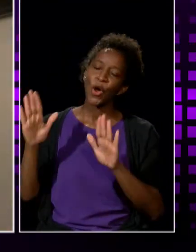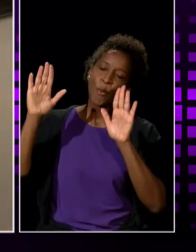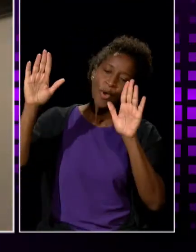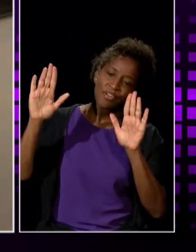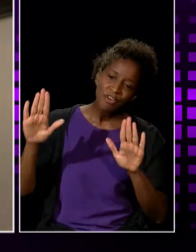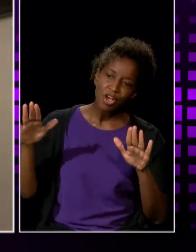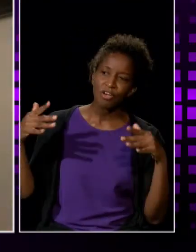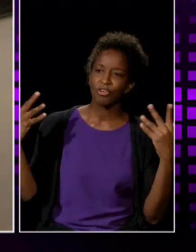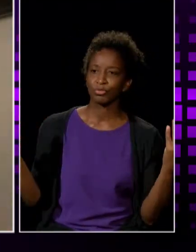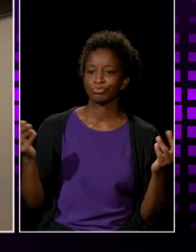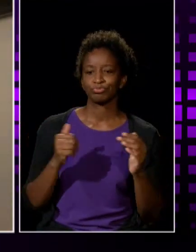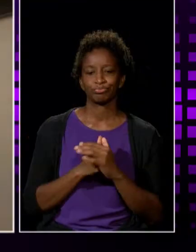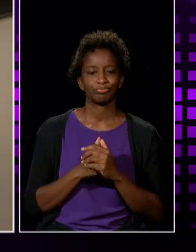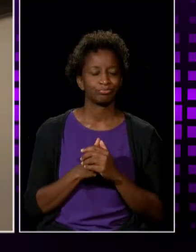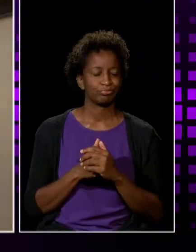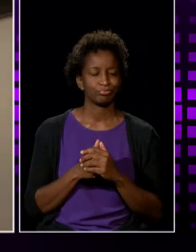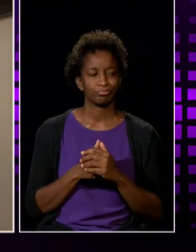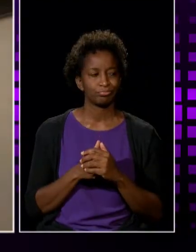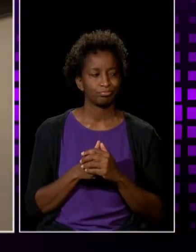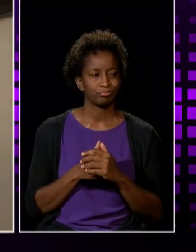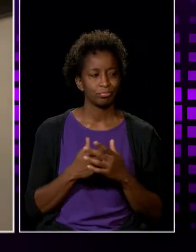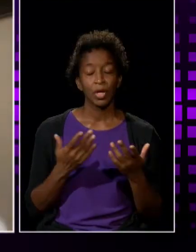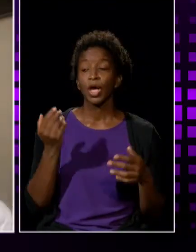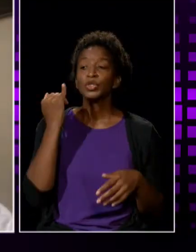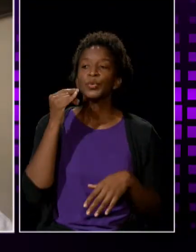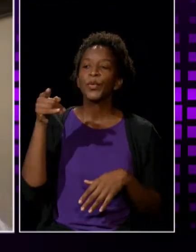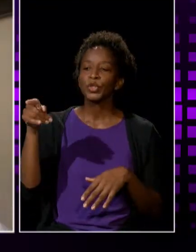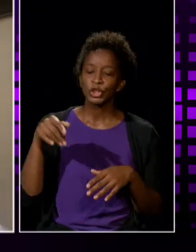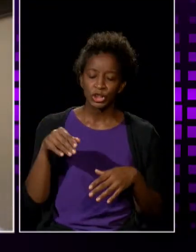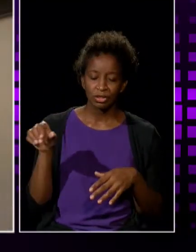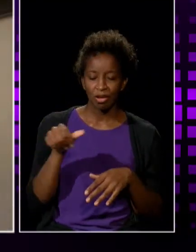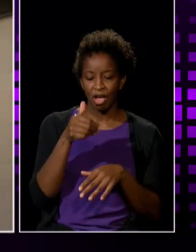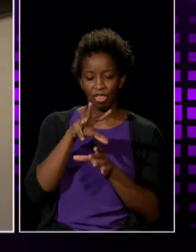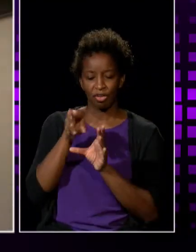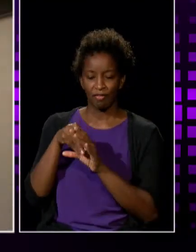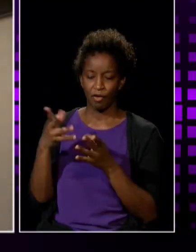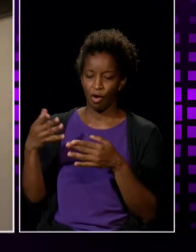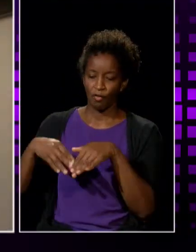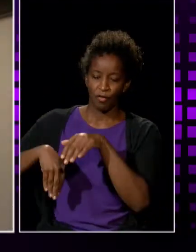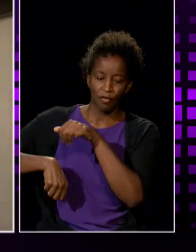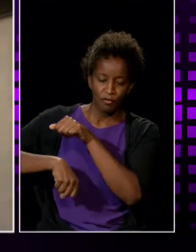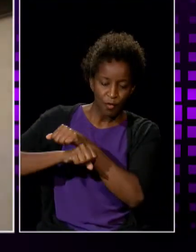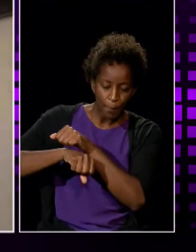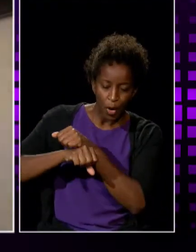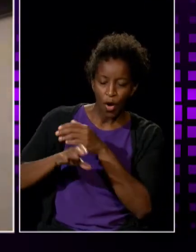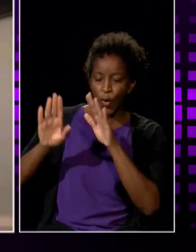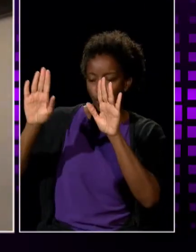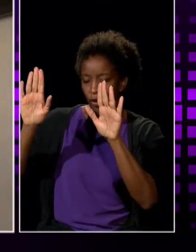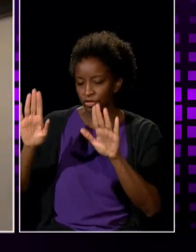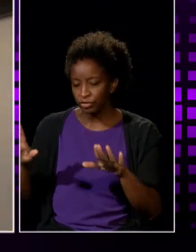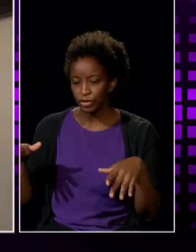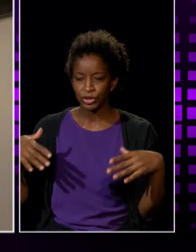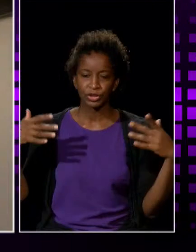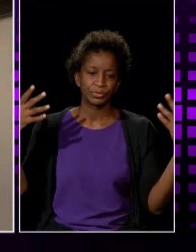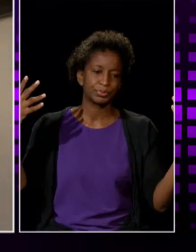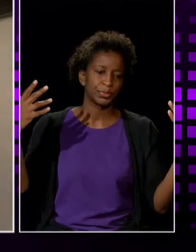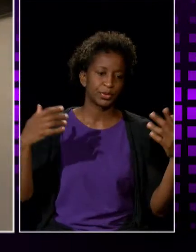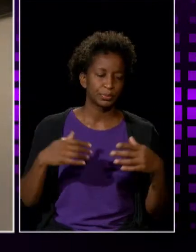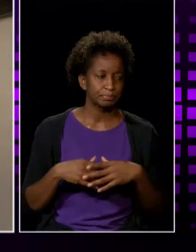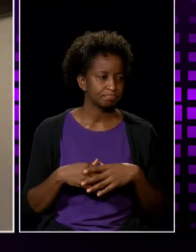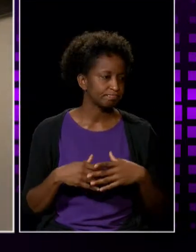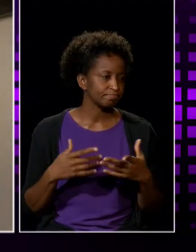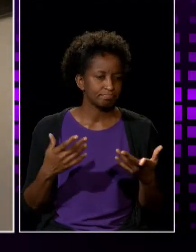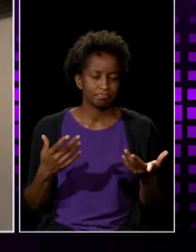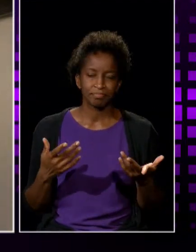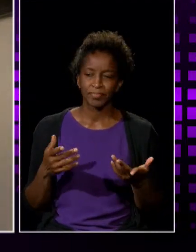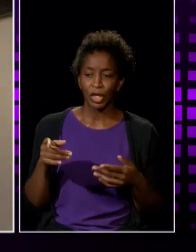ever, we would not question if she could be a national hero. We would never question that. But it's just because we think of her as just a girl that starts singing